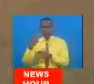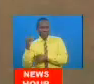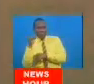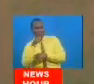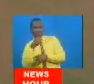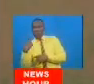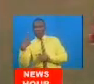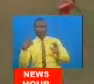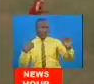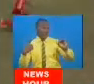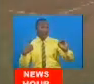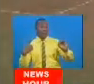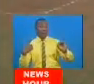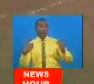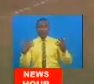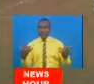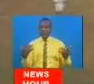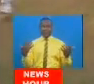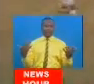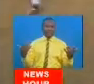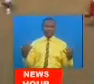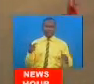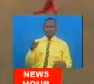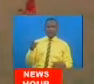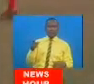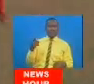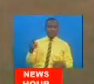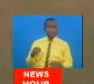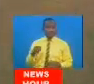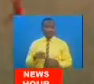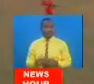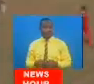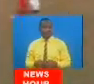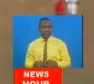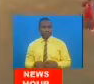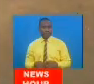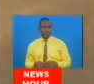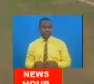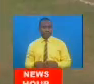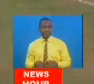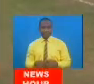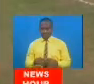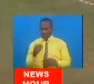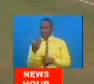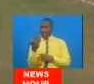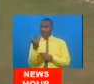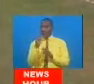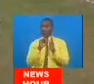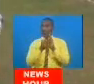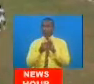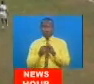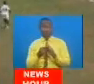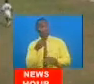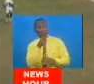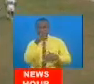suffered at the hands of their counterparts, Equatorial Guinea, in far away Malabo a fortnight ago. In just 15 minutes into first half,